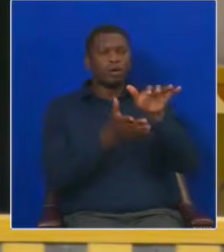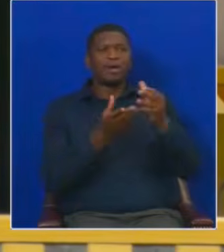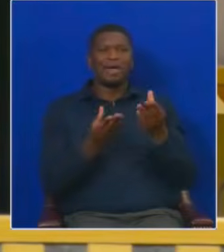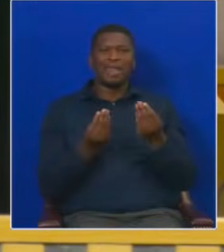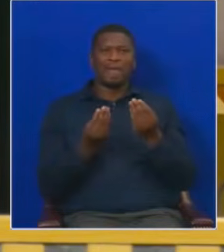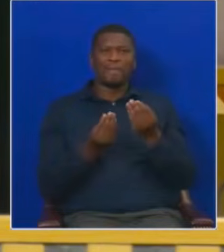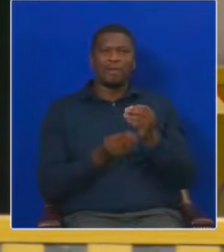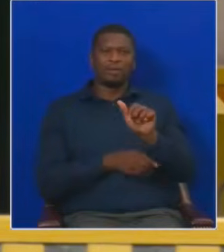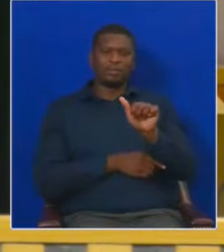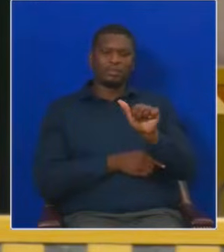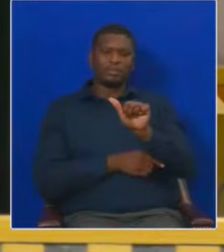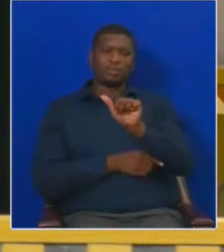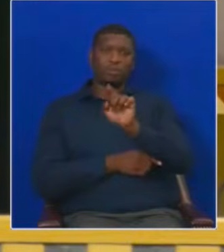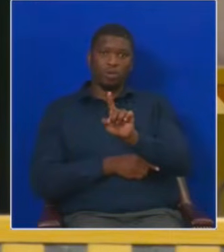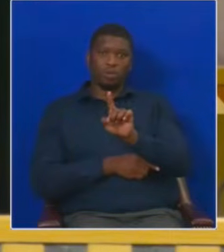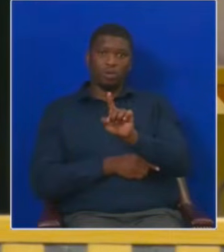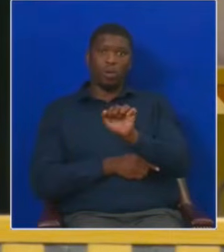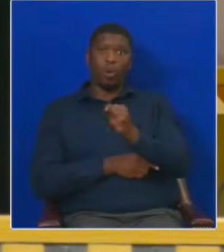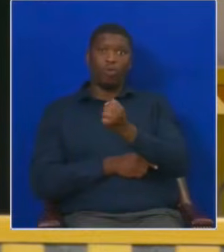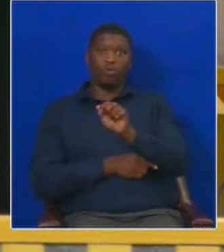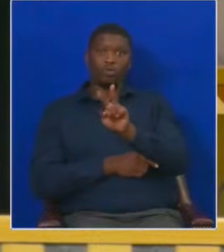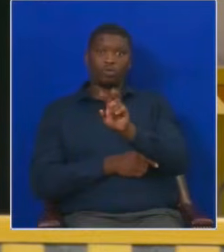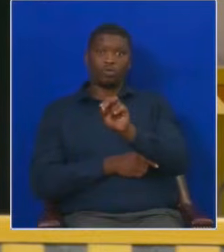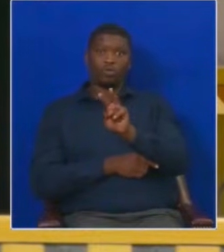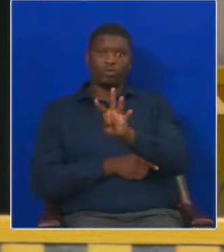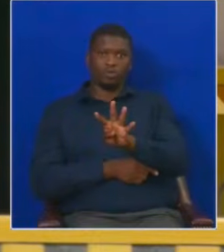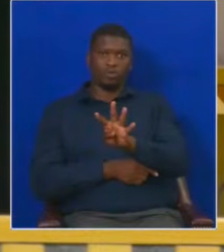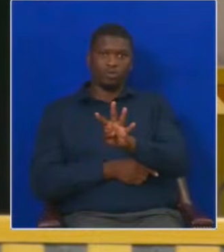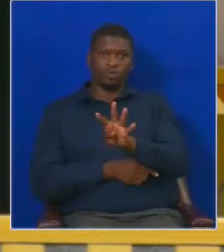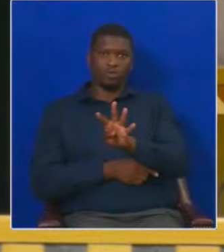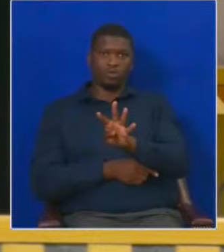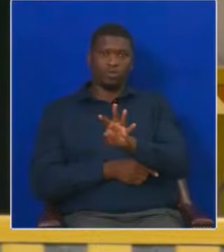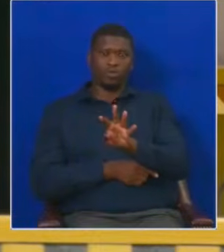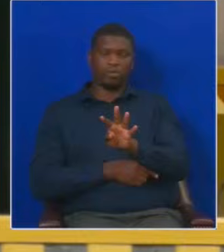of 2024. For what purpose?